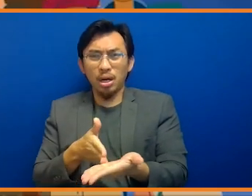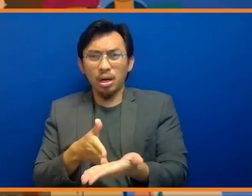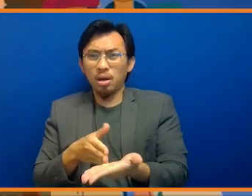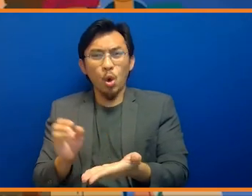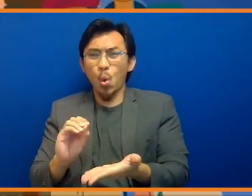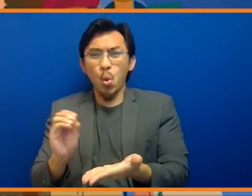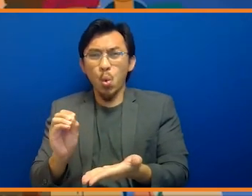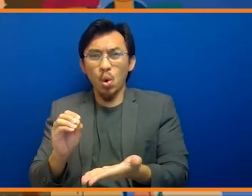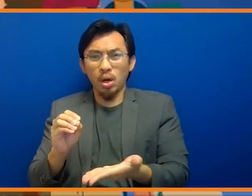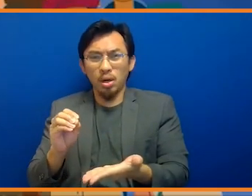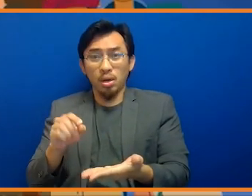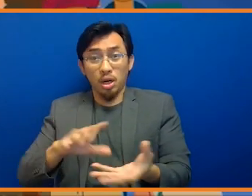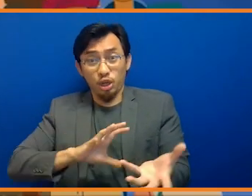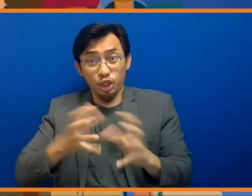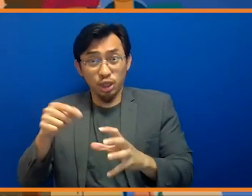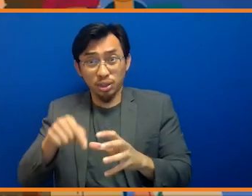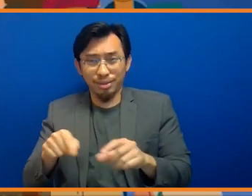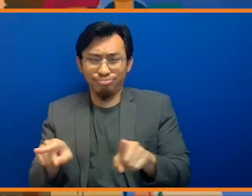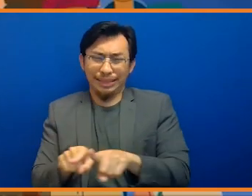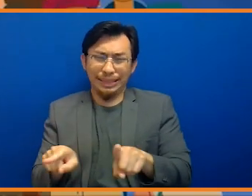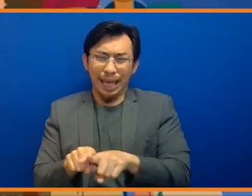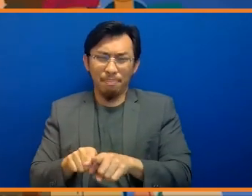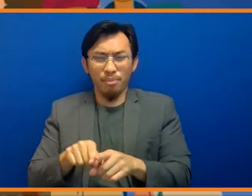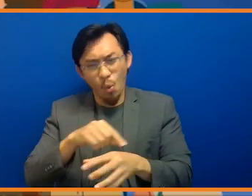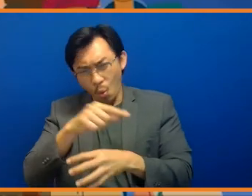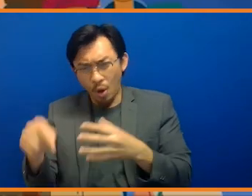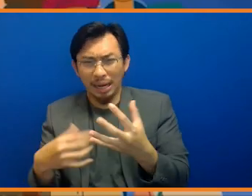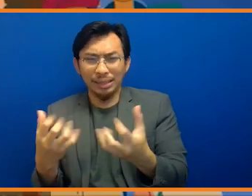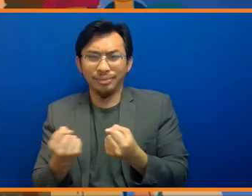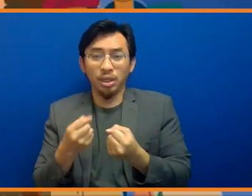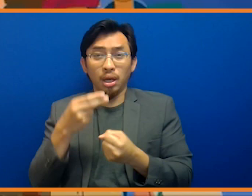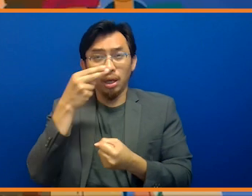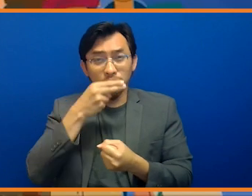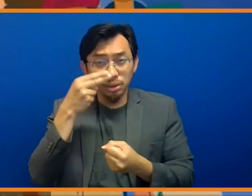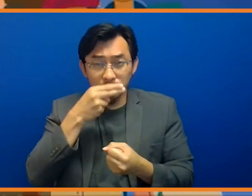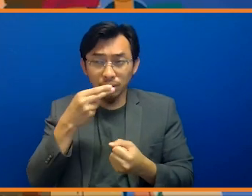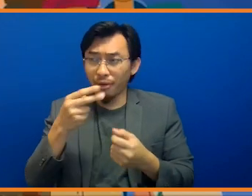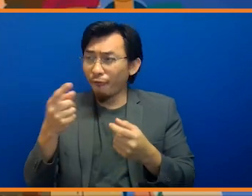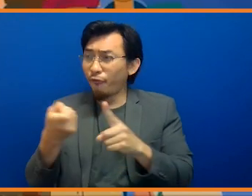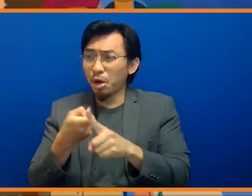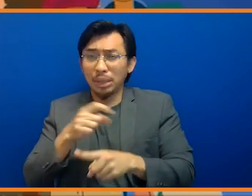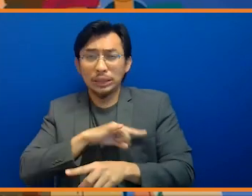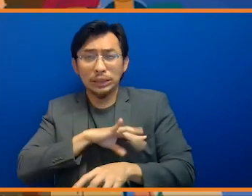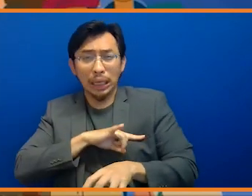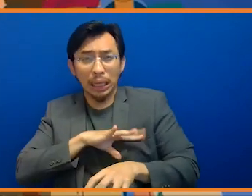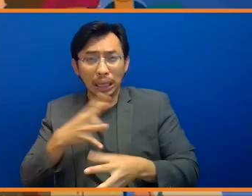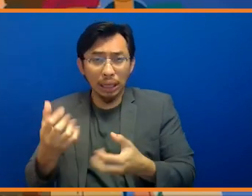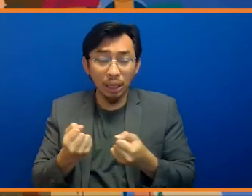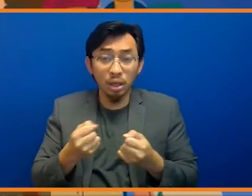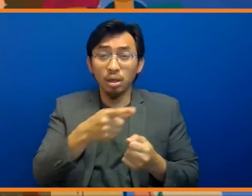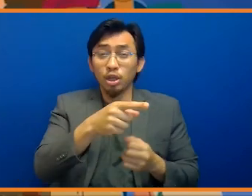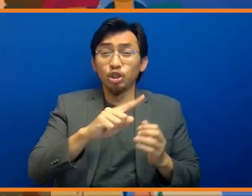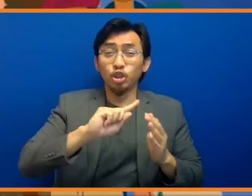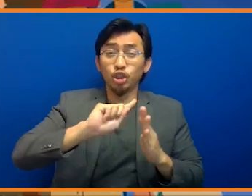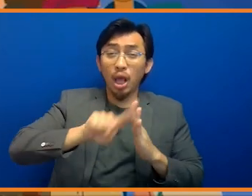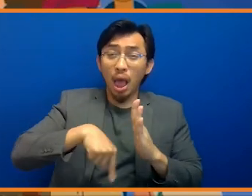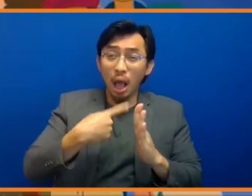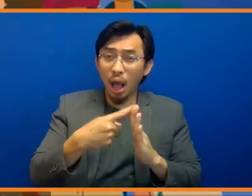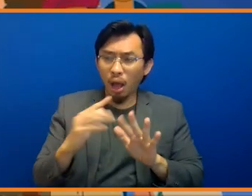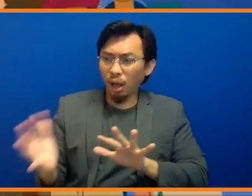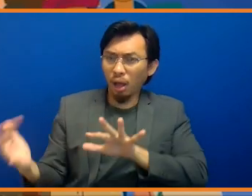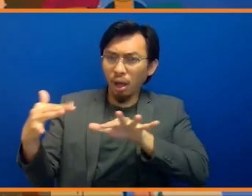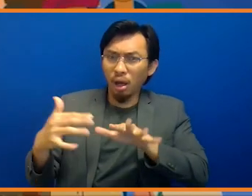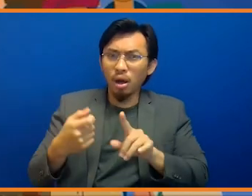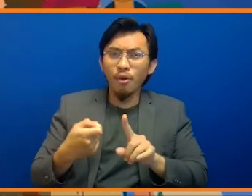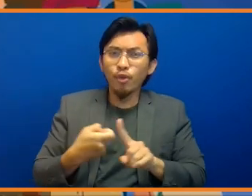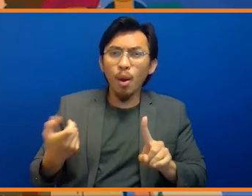Why Hawaii received the tsunami from Chile, for example? Why Sri Lanka received the tsunami from Indian Ocean?